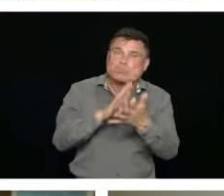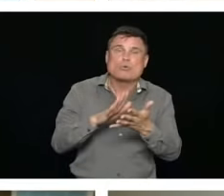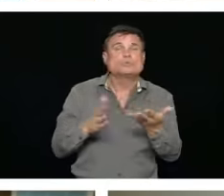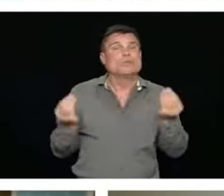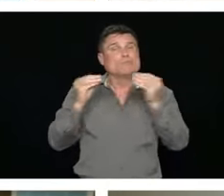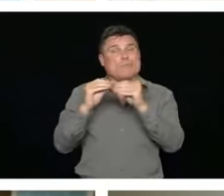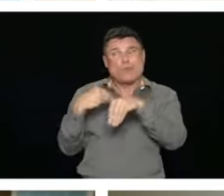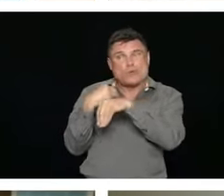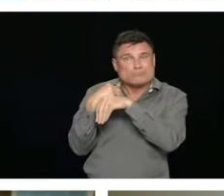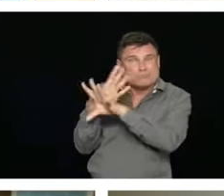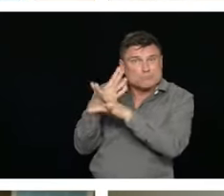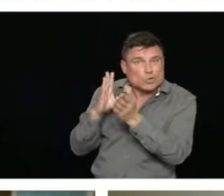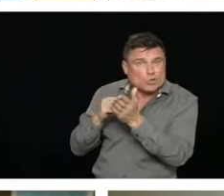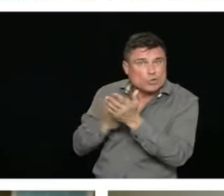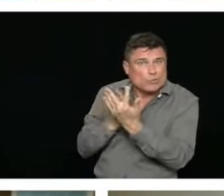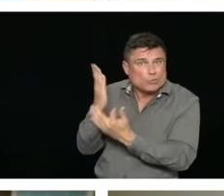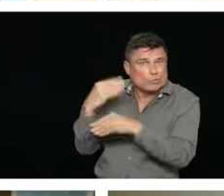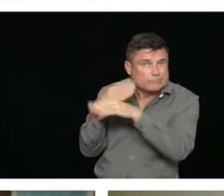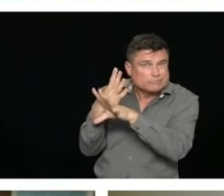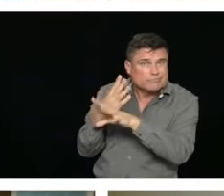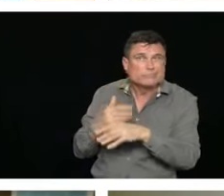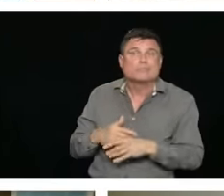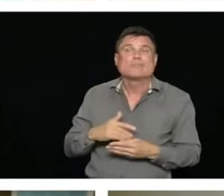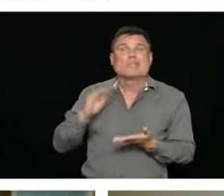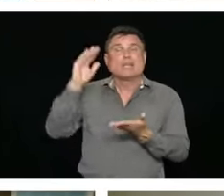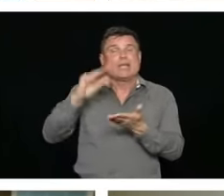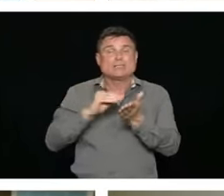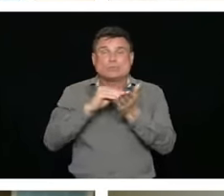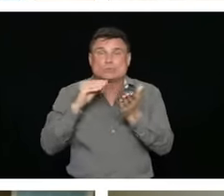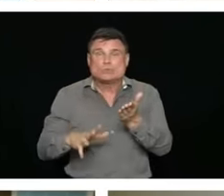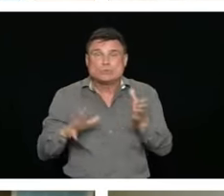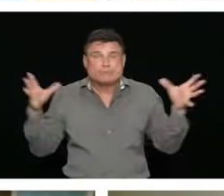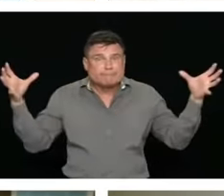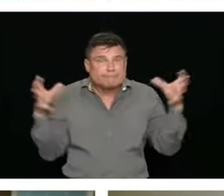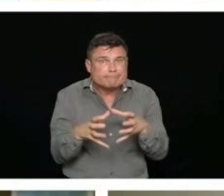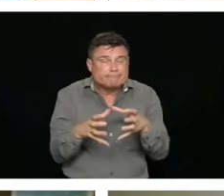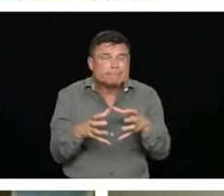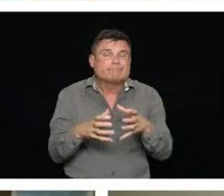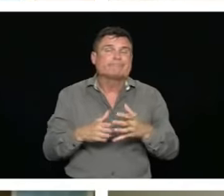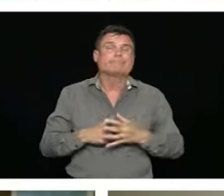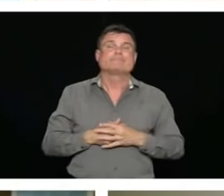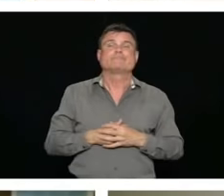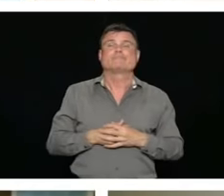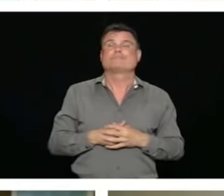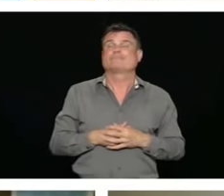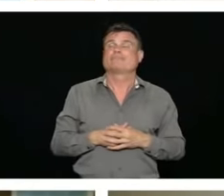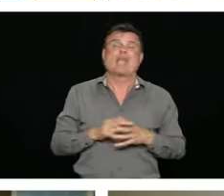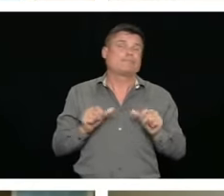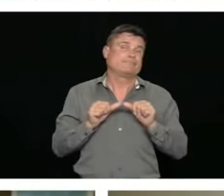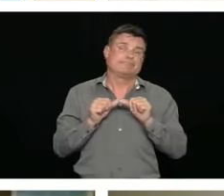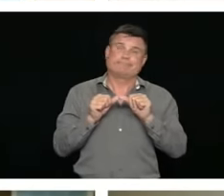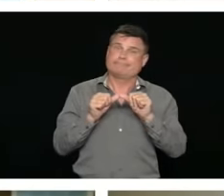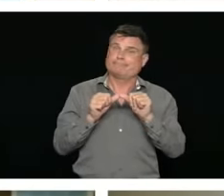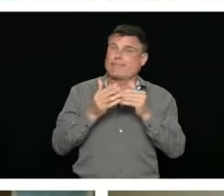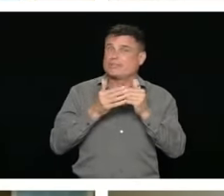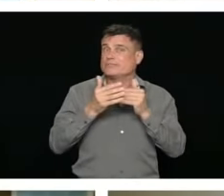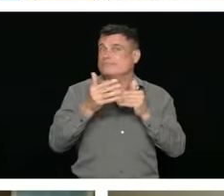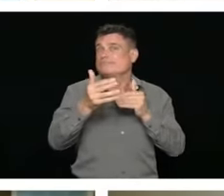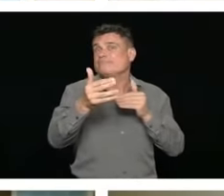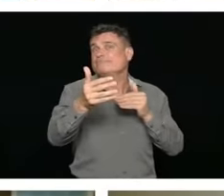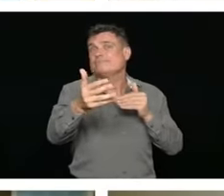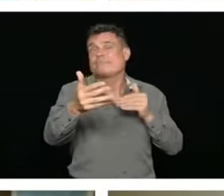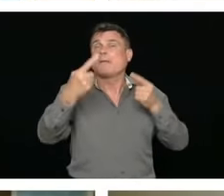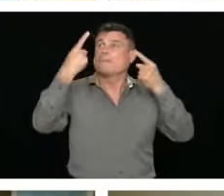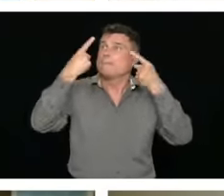until we have a vaccine and until we win this fight. Yeah, thank you, Dr. Cordial. Yeah, I think we're in a